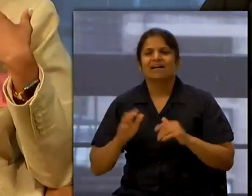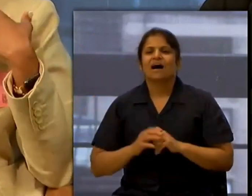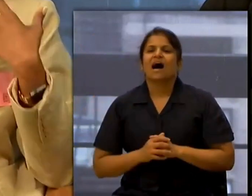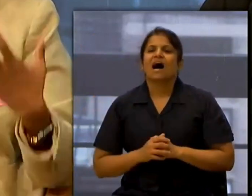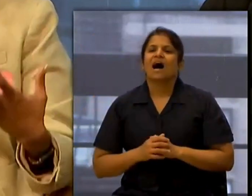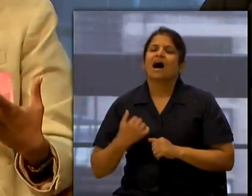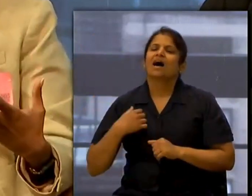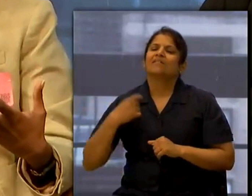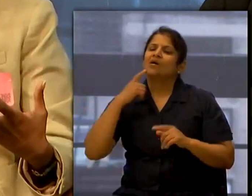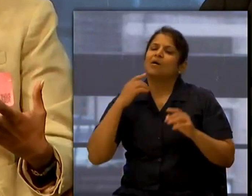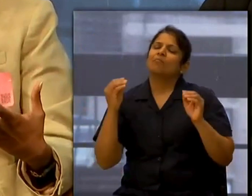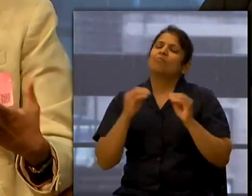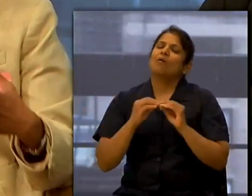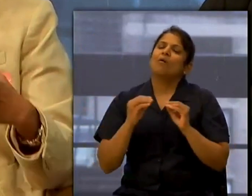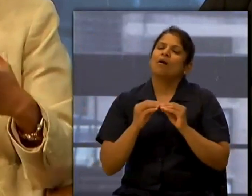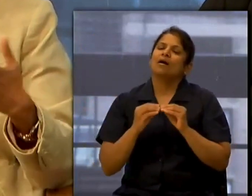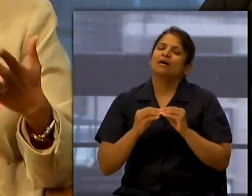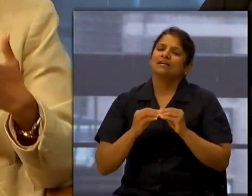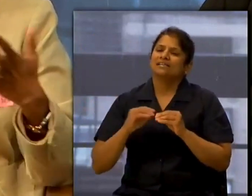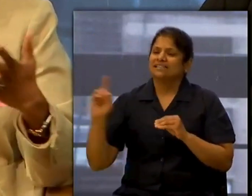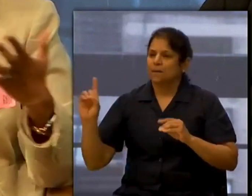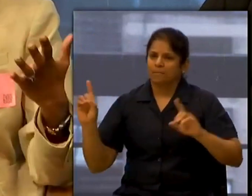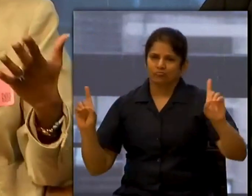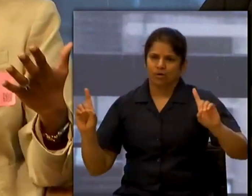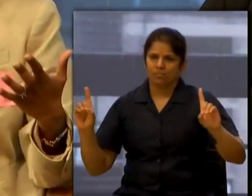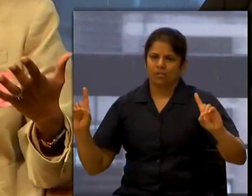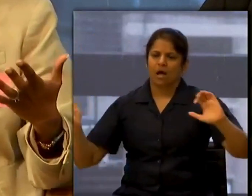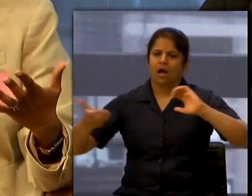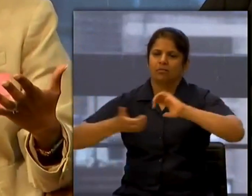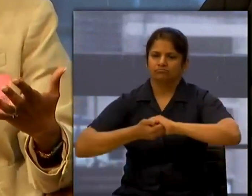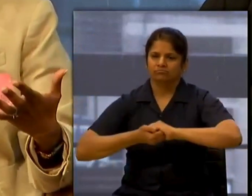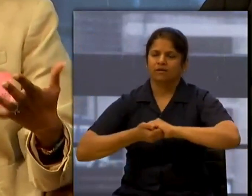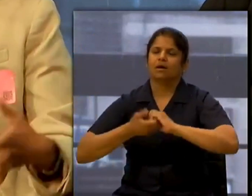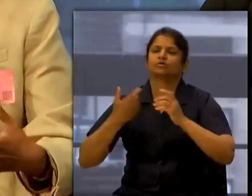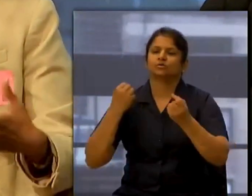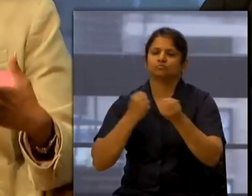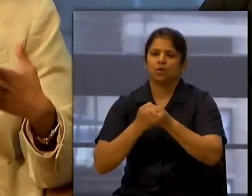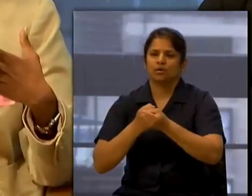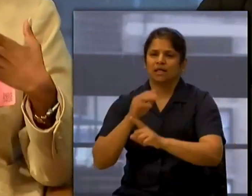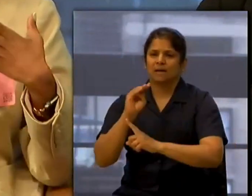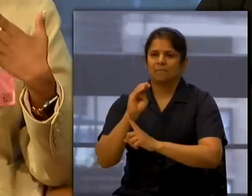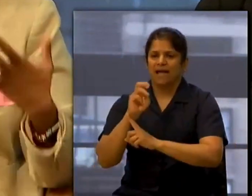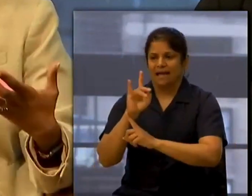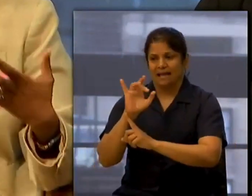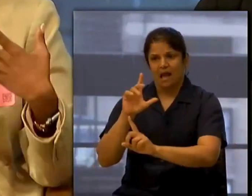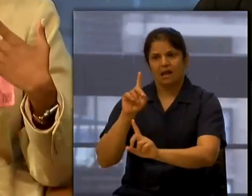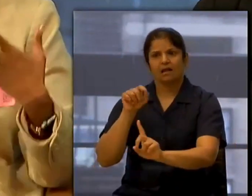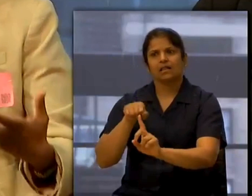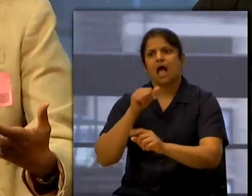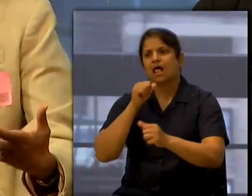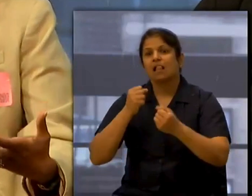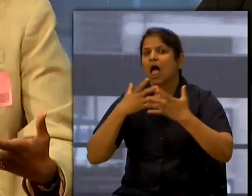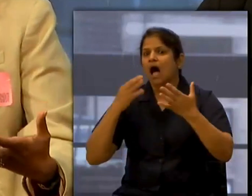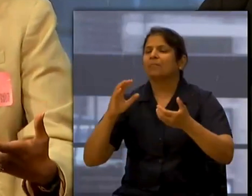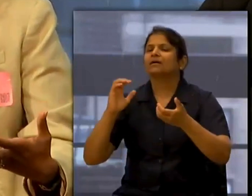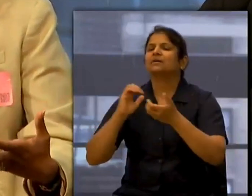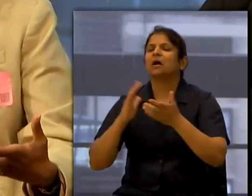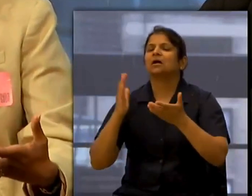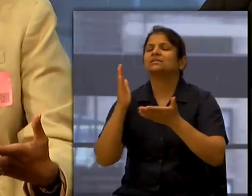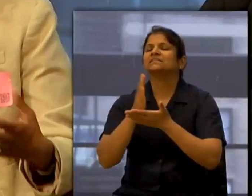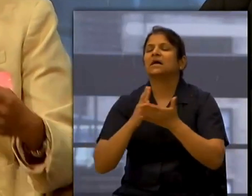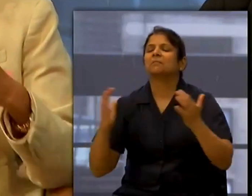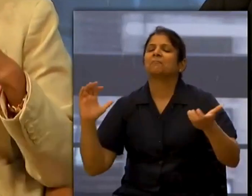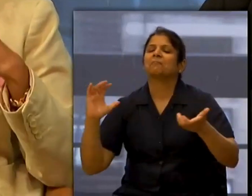support from Congress for Medicaid, as bipartisan as it's possible to be. And especially for the home and community-based services